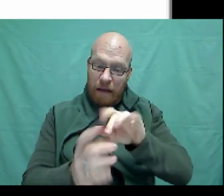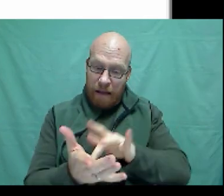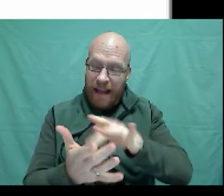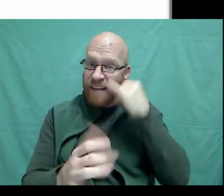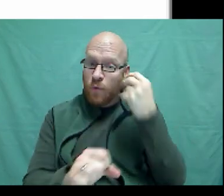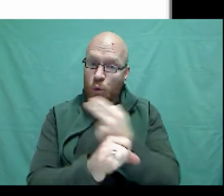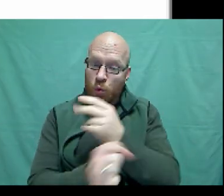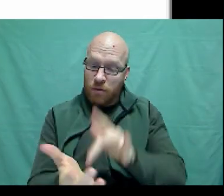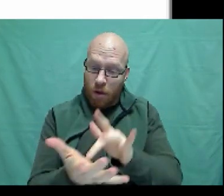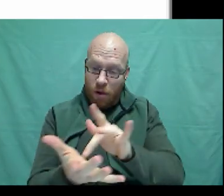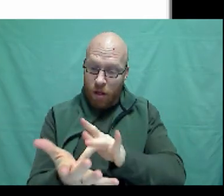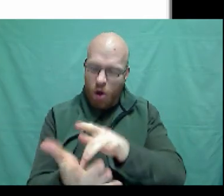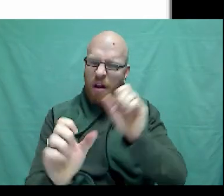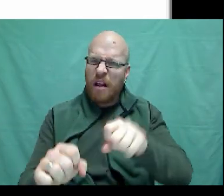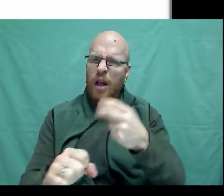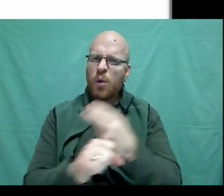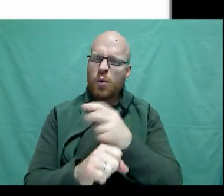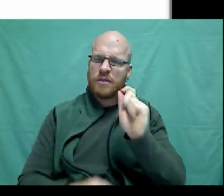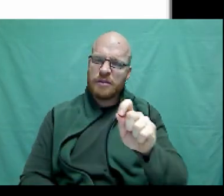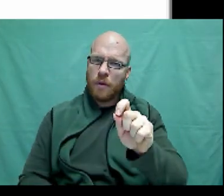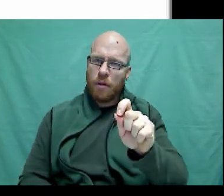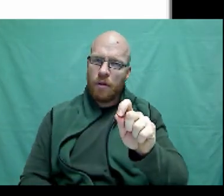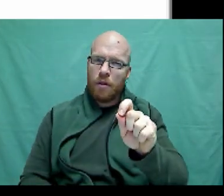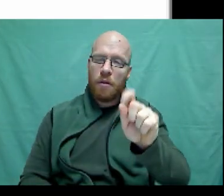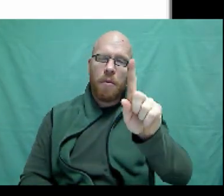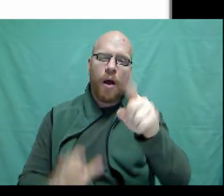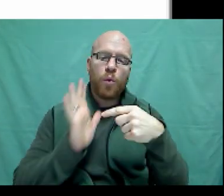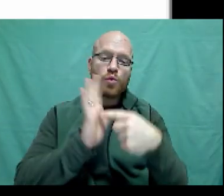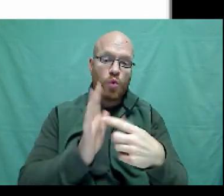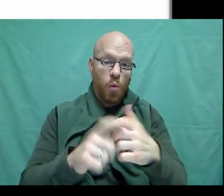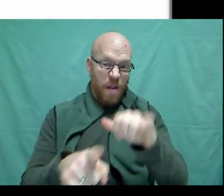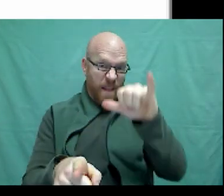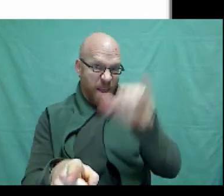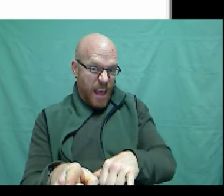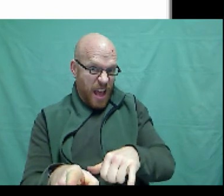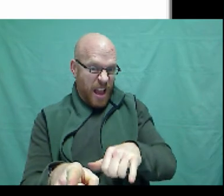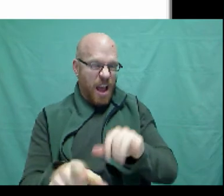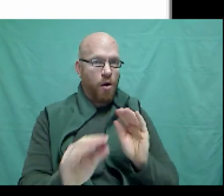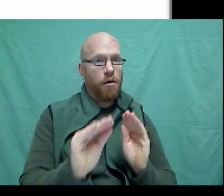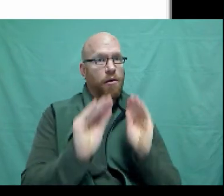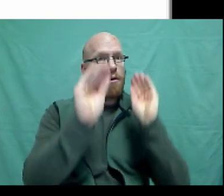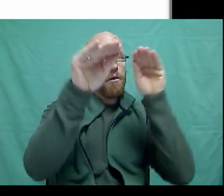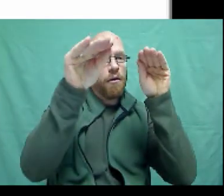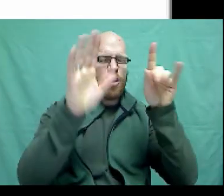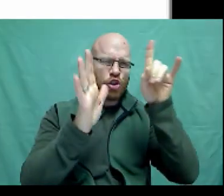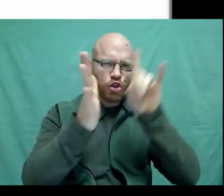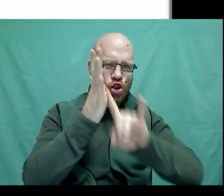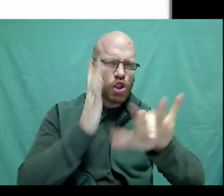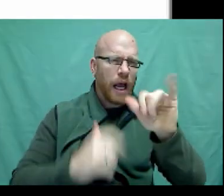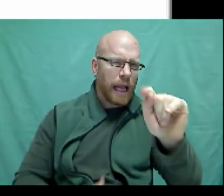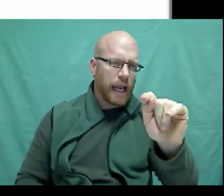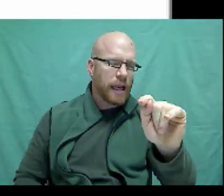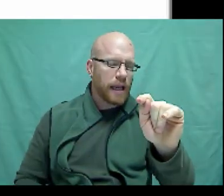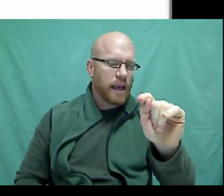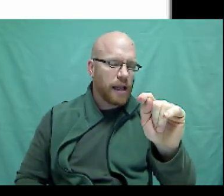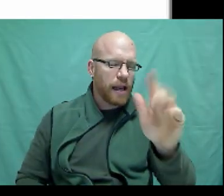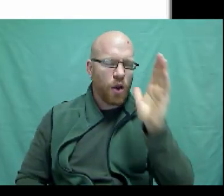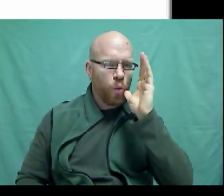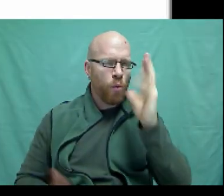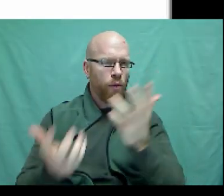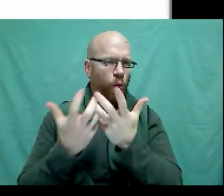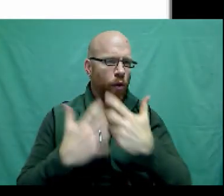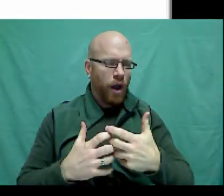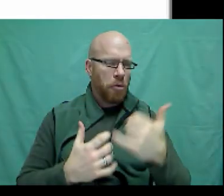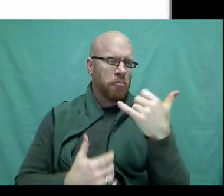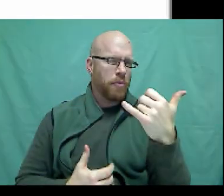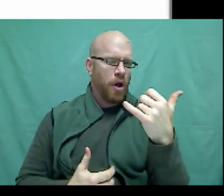over 5. Now, if you're using your calculator, you could use the decimal, I guess, or whatnot. Well, I will show you how to check it